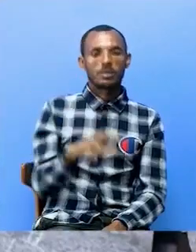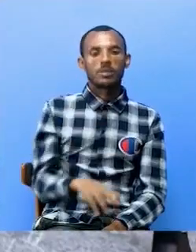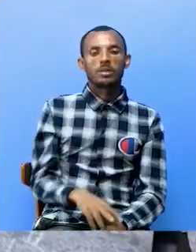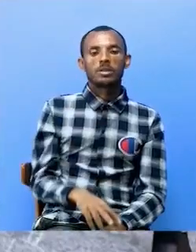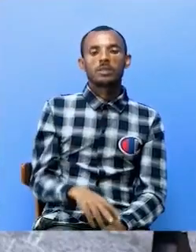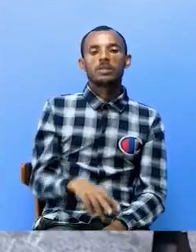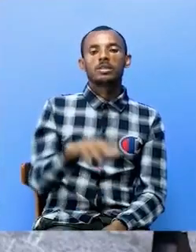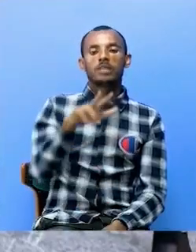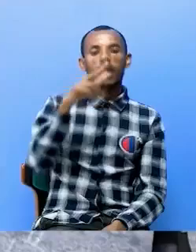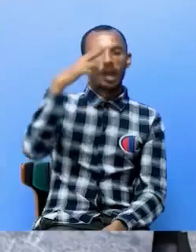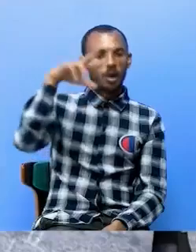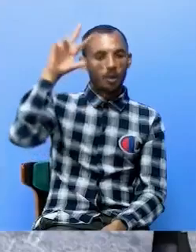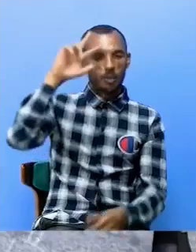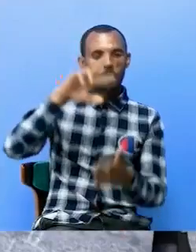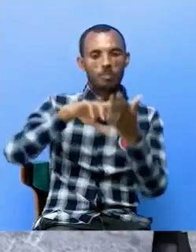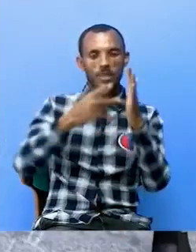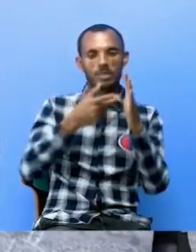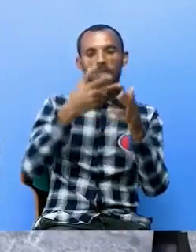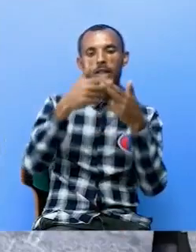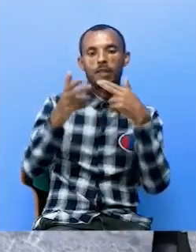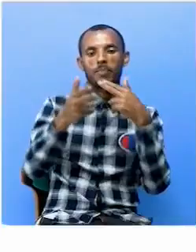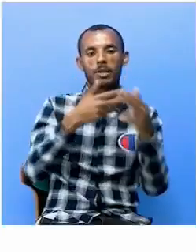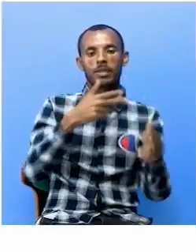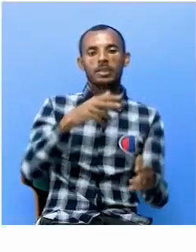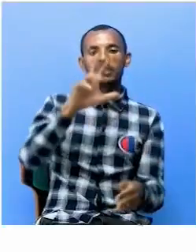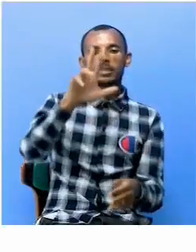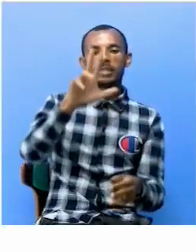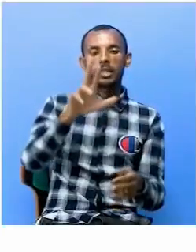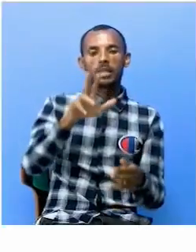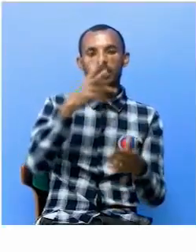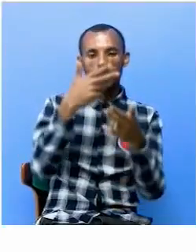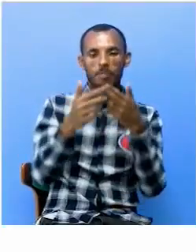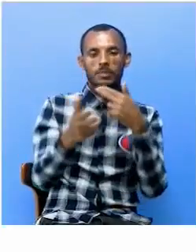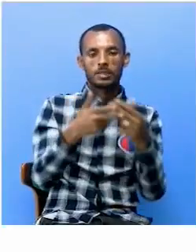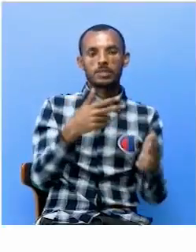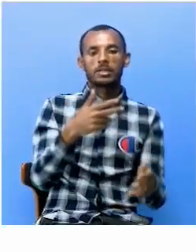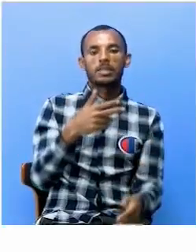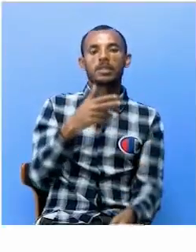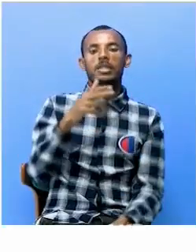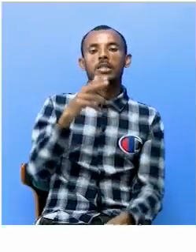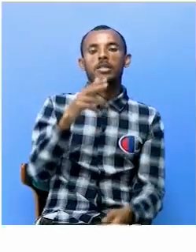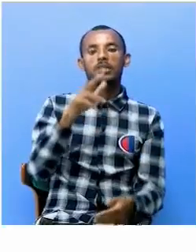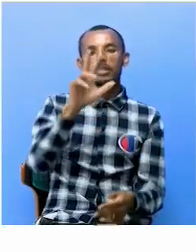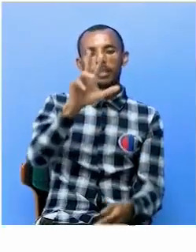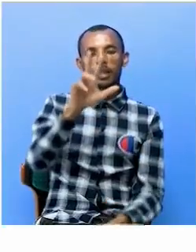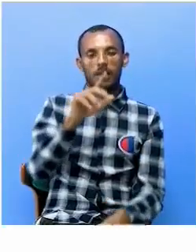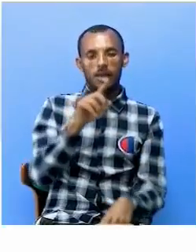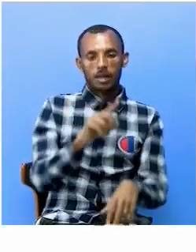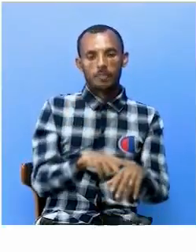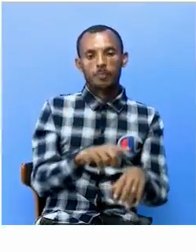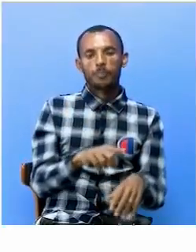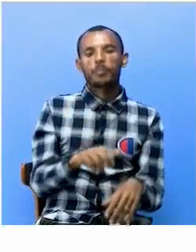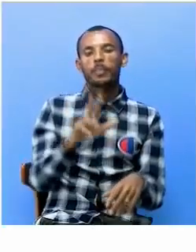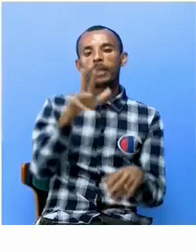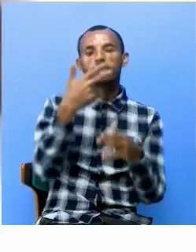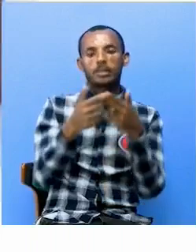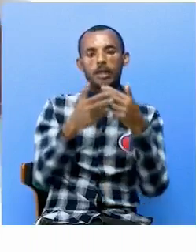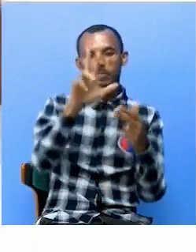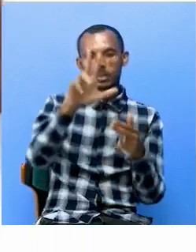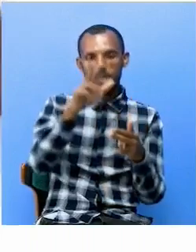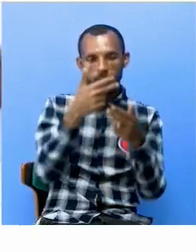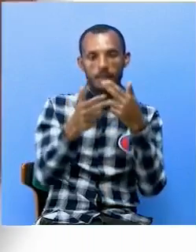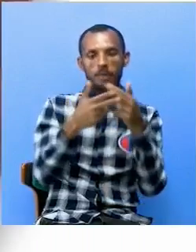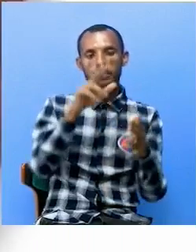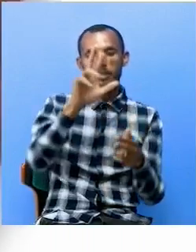3 cube means multiplying 3 times, okay? So 3 times 3